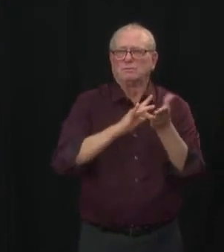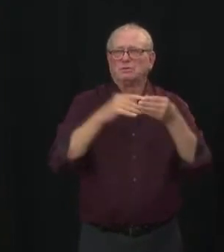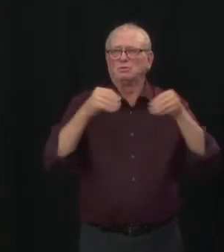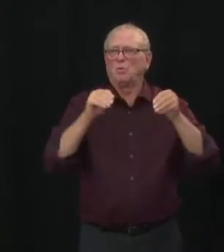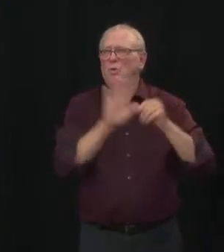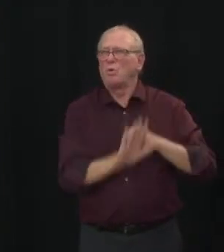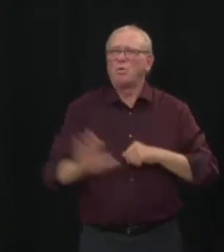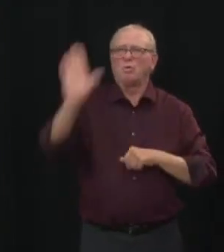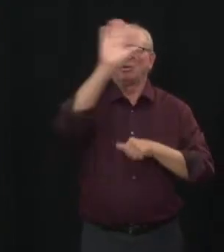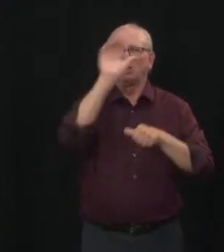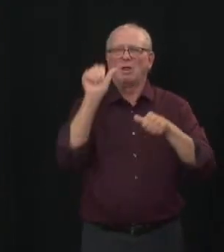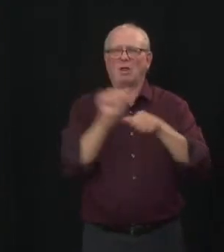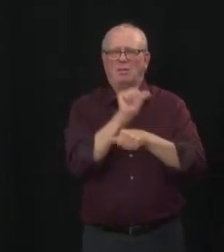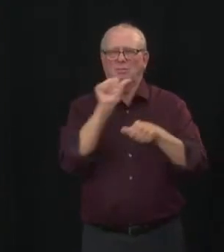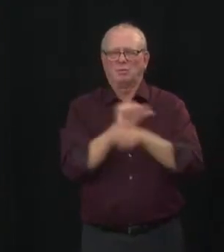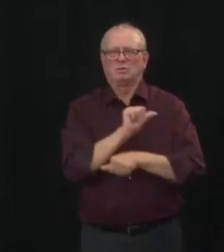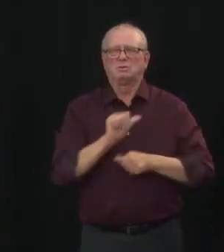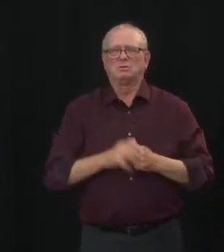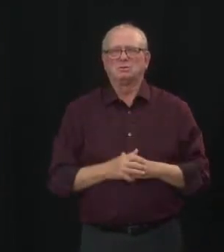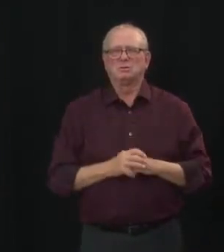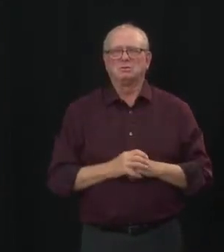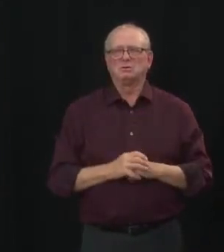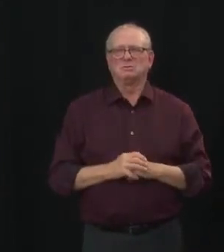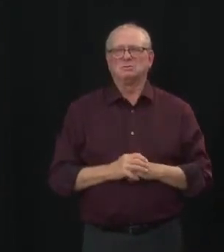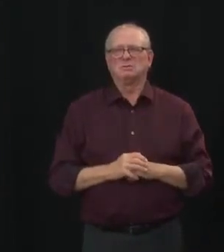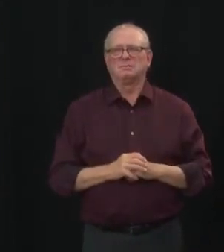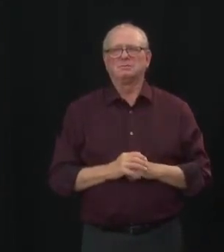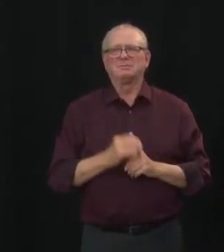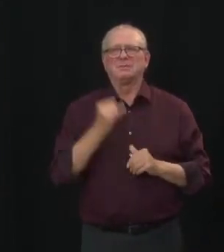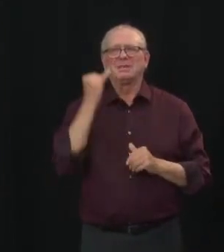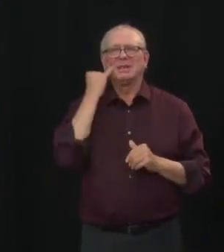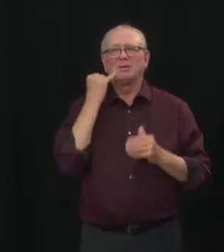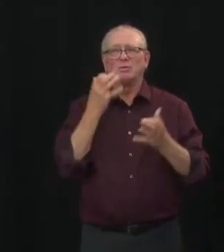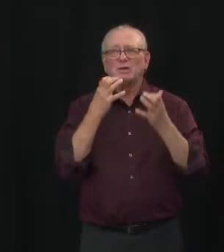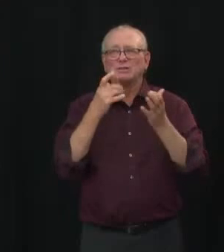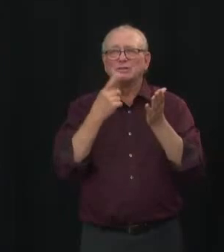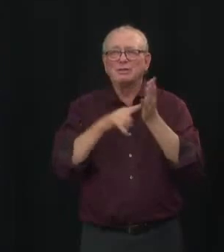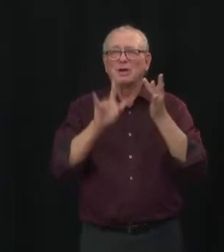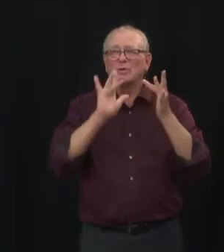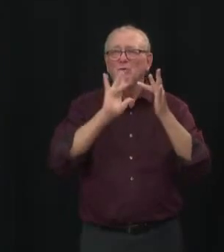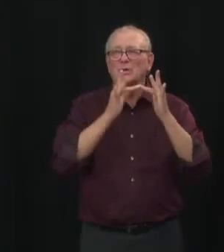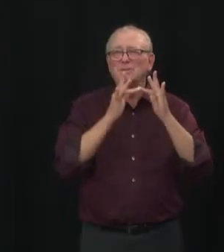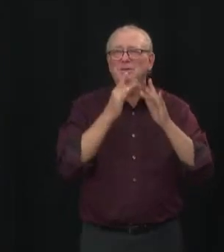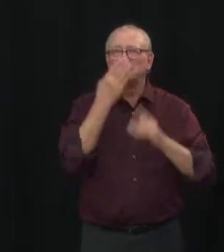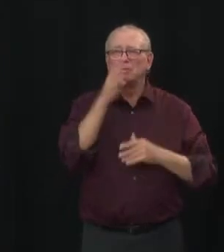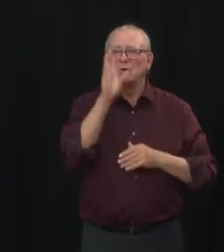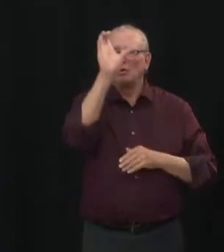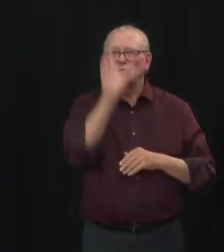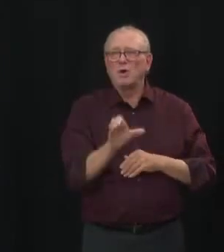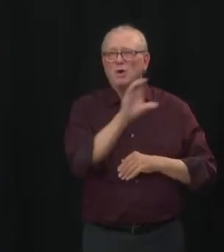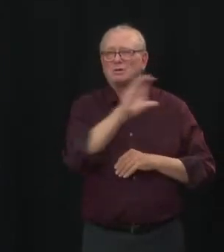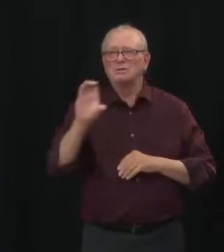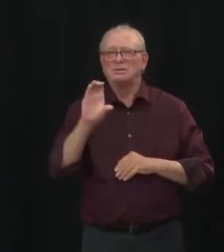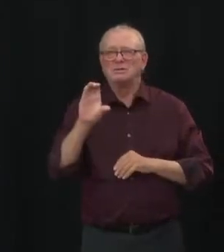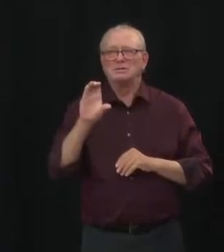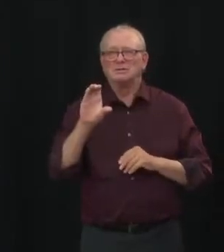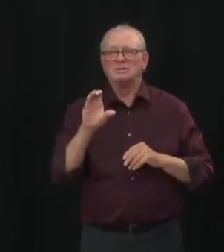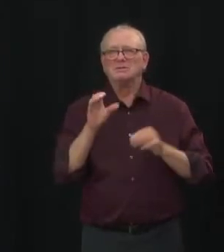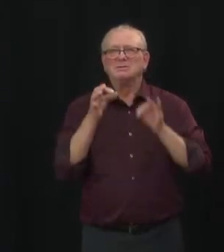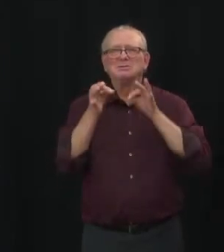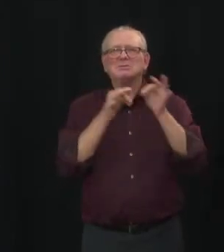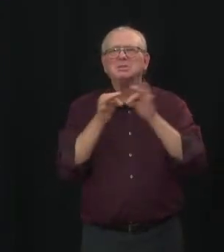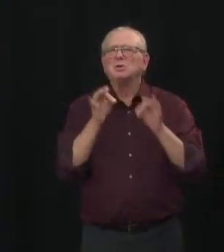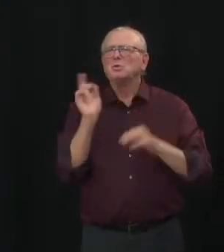frequently, but not in real time. So if you're hoping to get tests at a specific location, please call ahead to